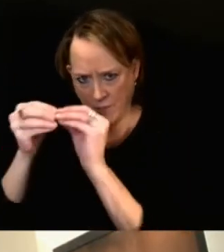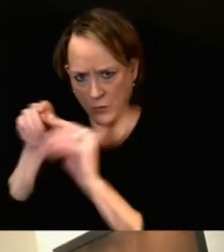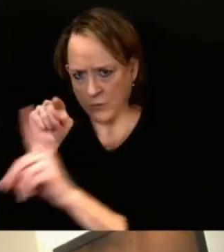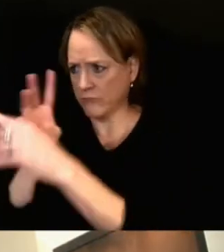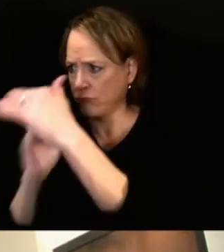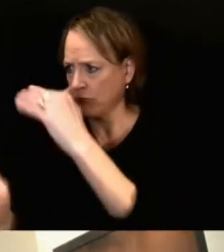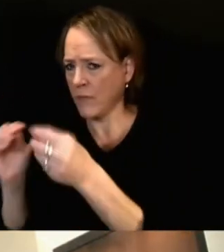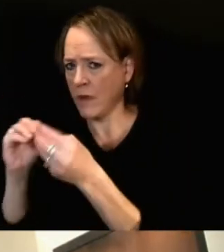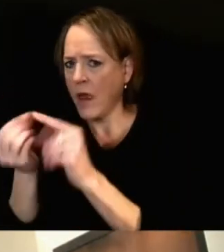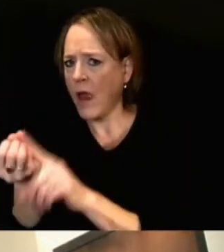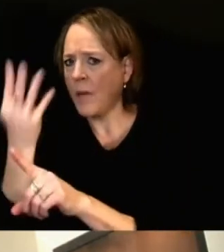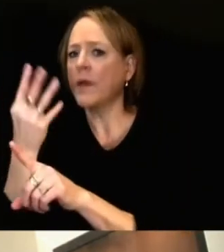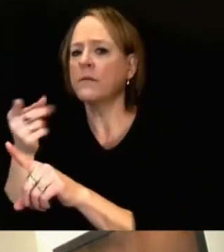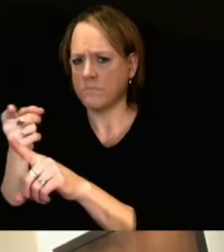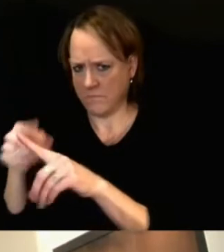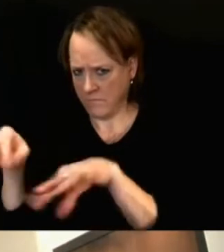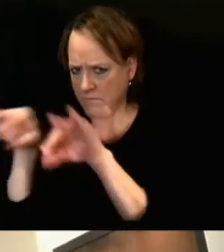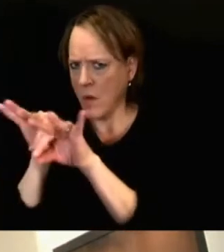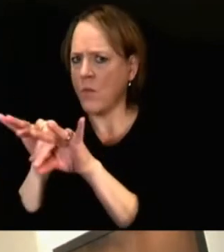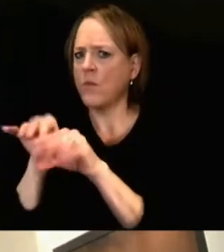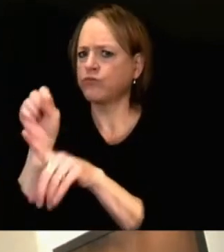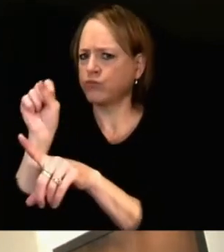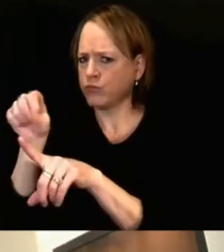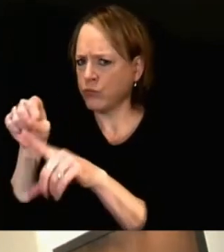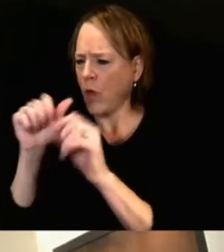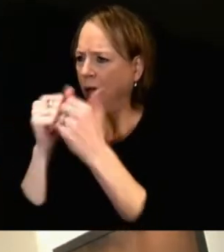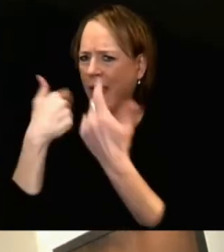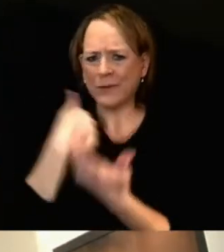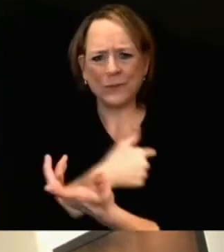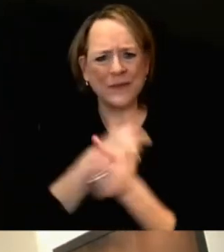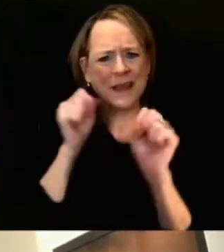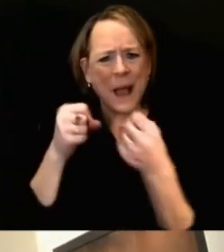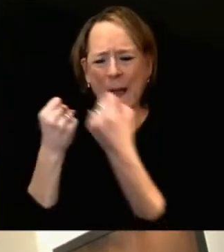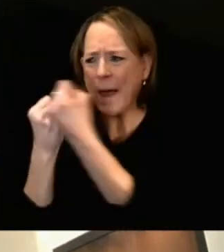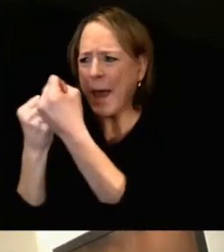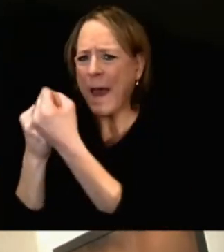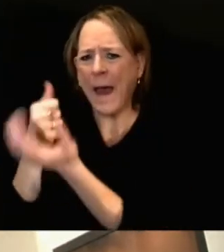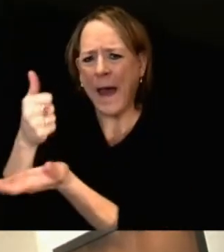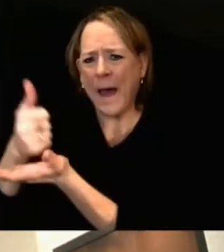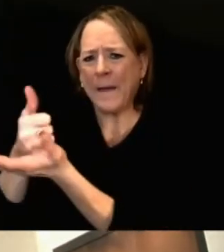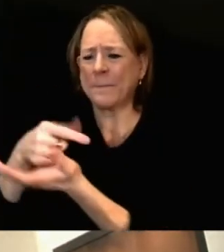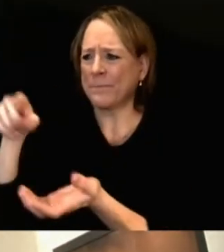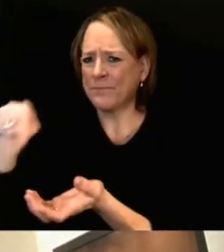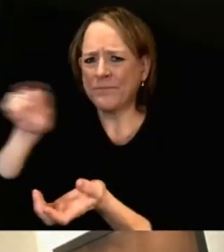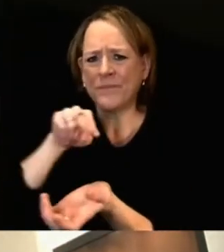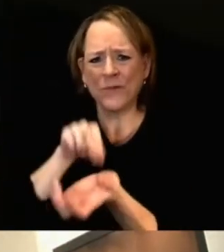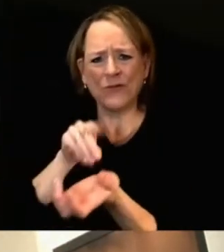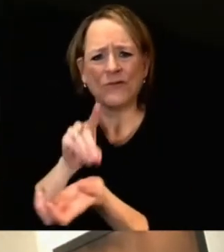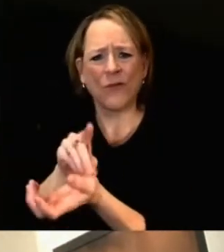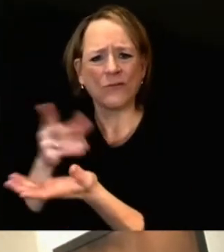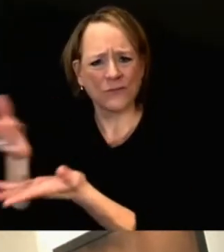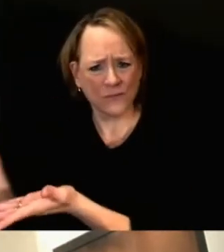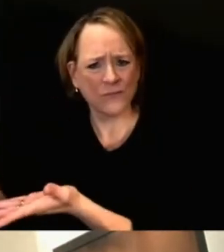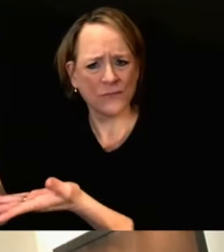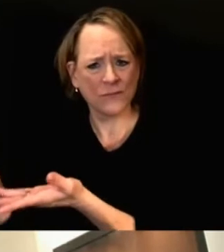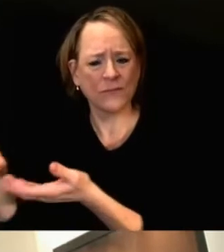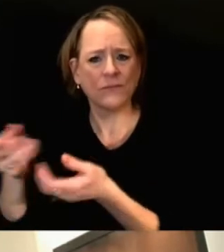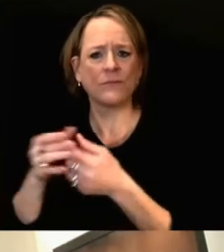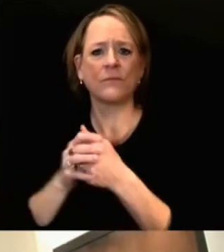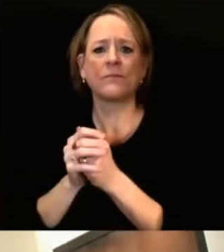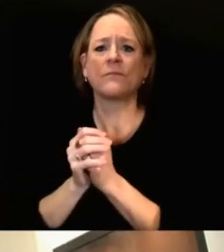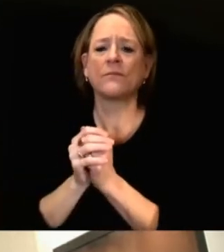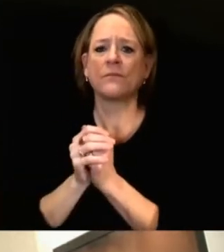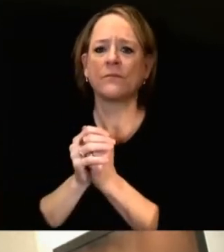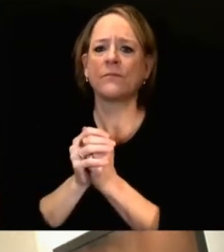we support our hospitals and protect our hospital resources to be able to give everyone the highest level of care. But the number